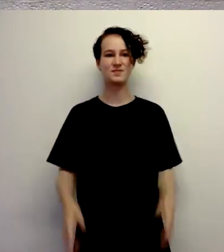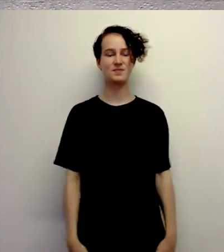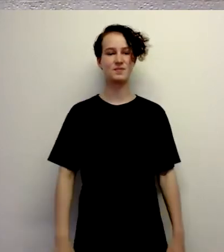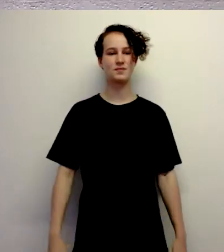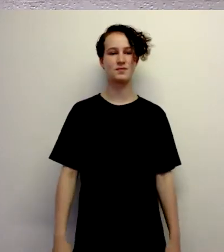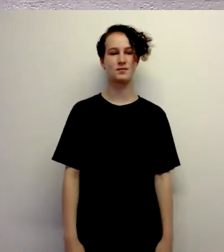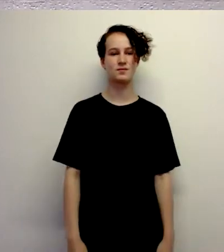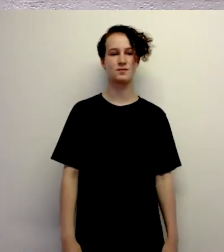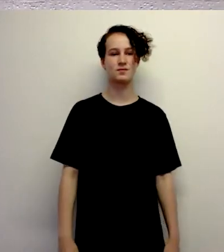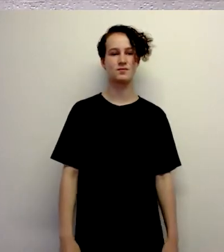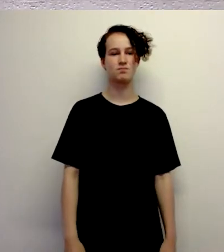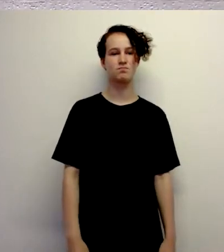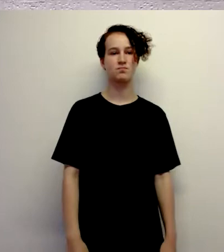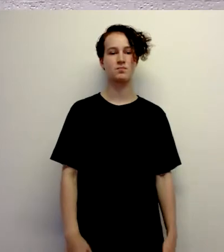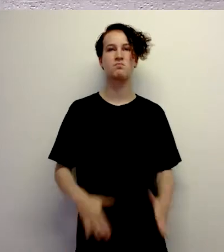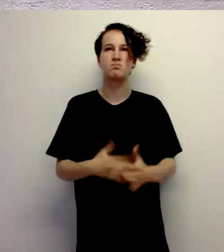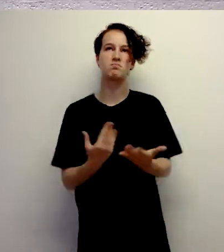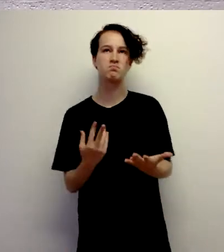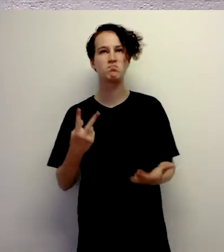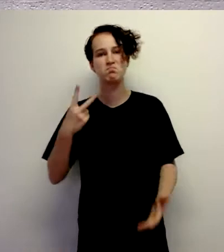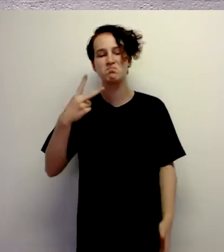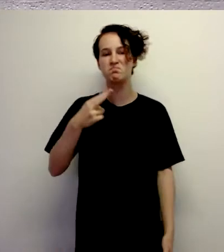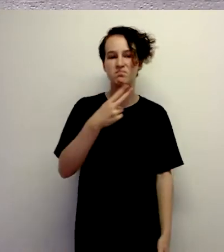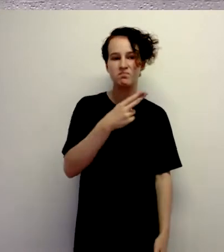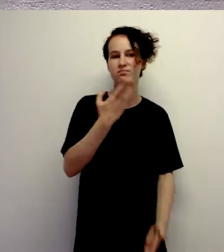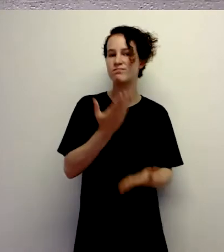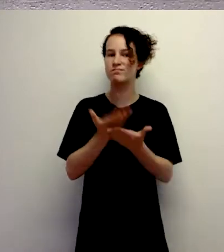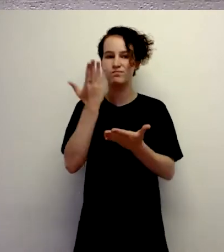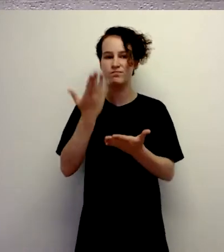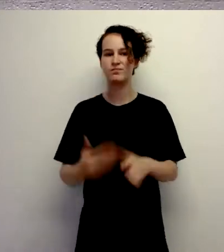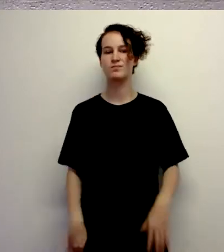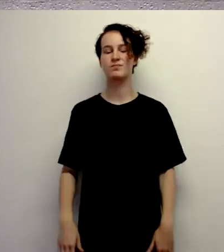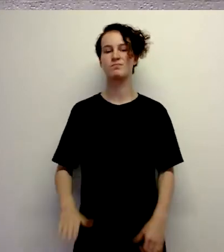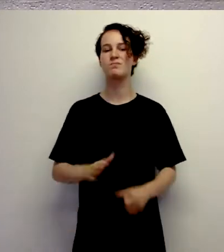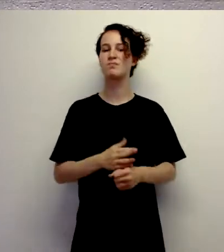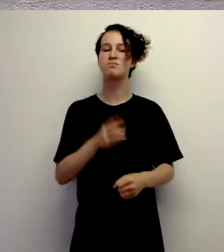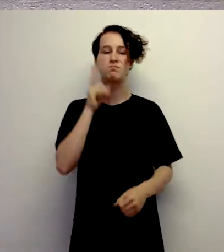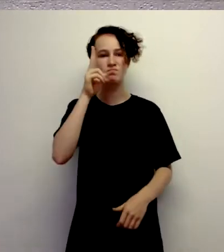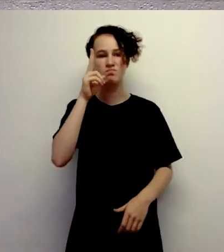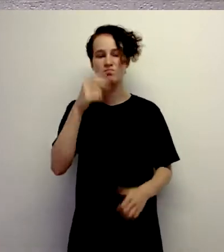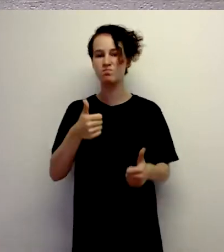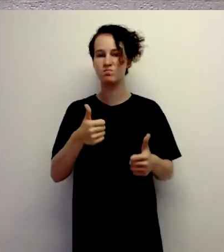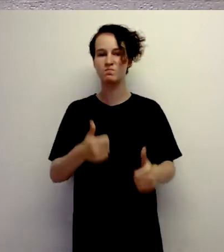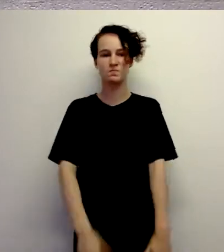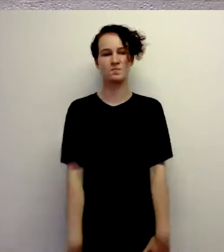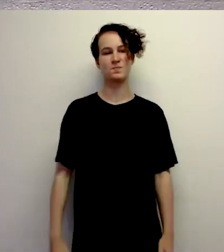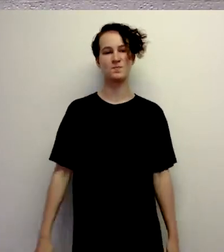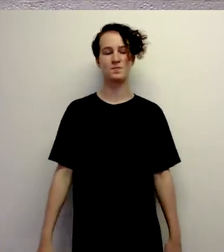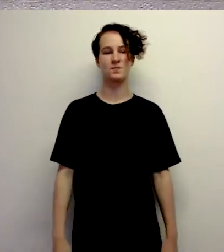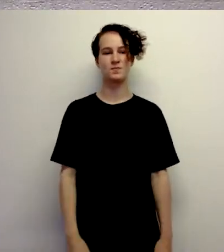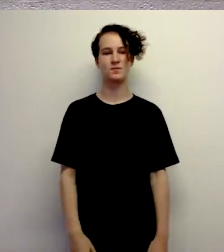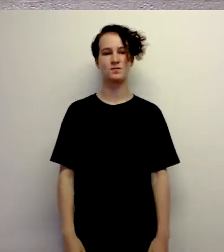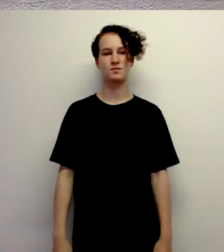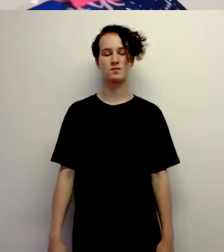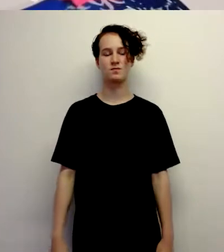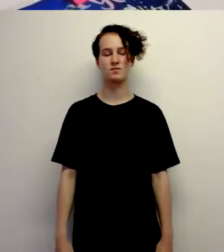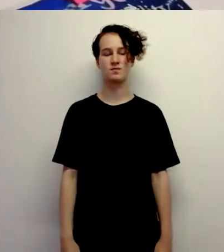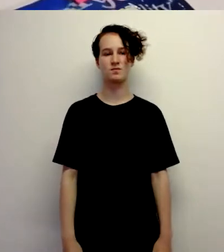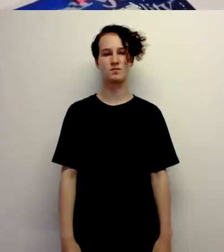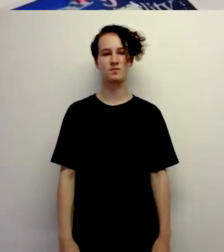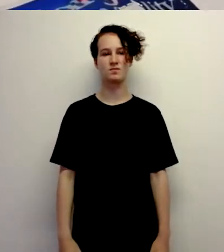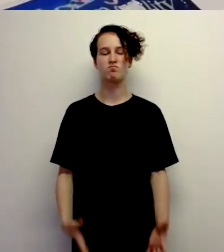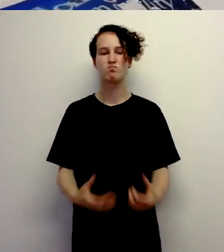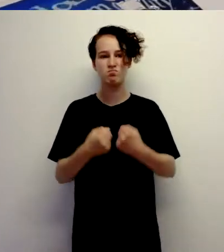Amazing. Now you can just snip this top part off just to make it look a bit neater. So get your scissors again, stretch